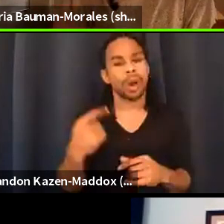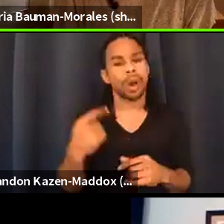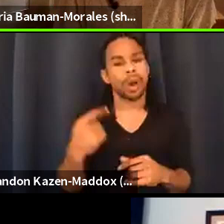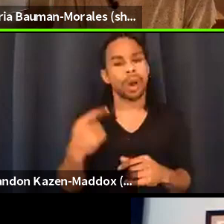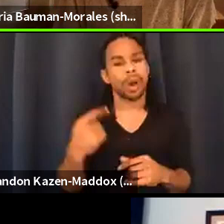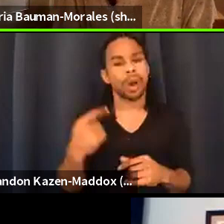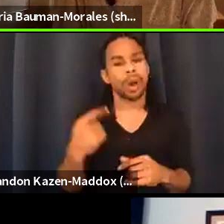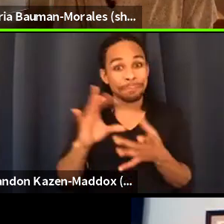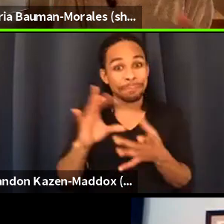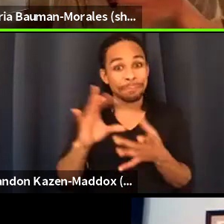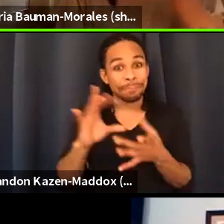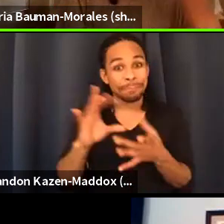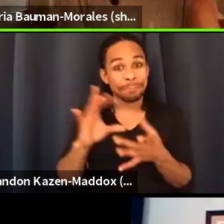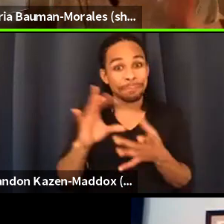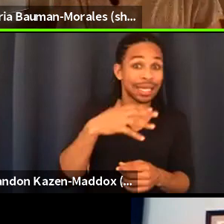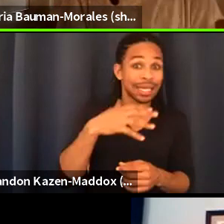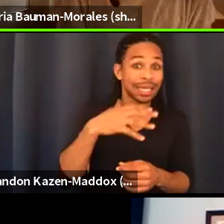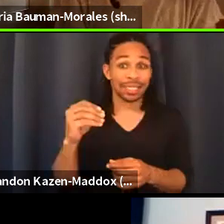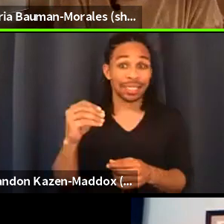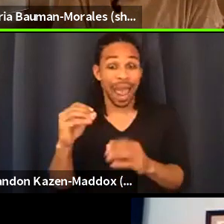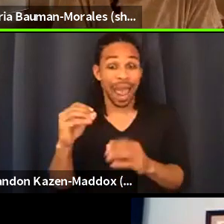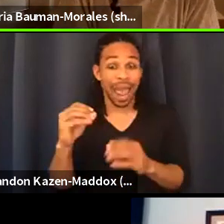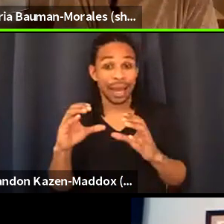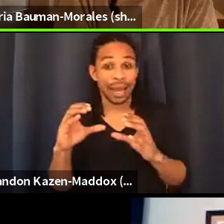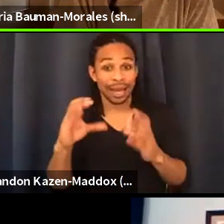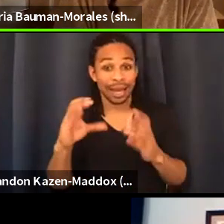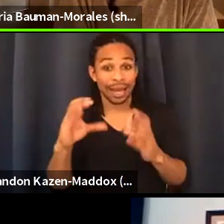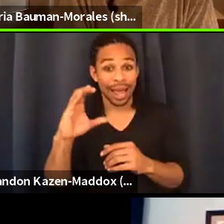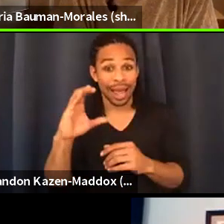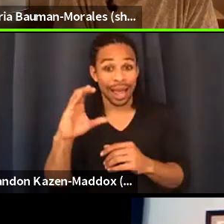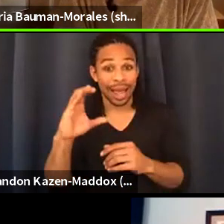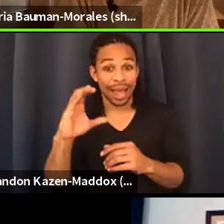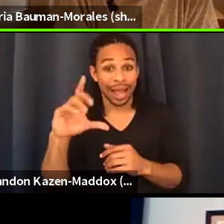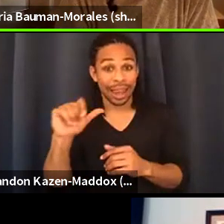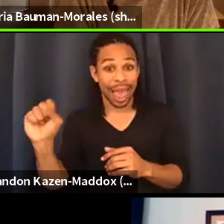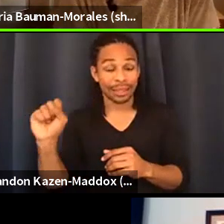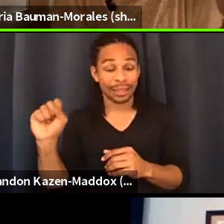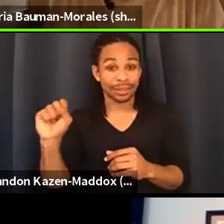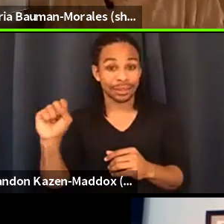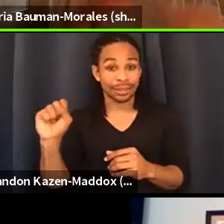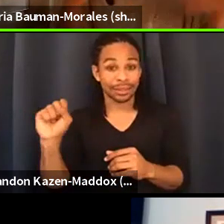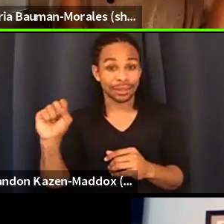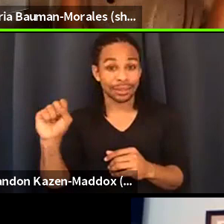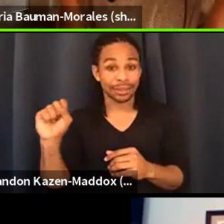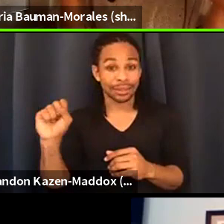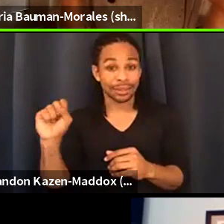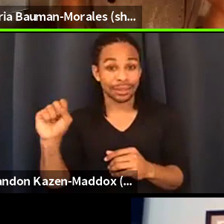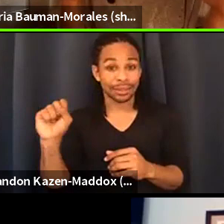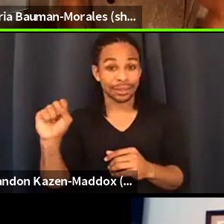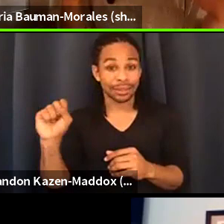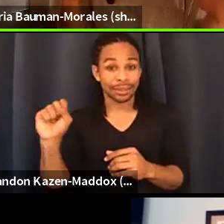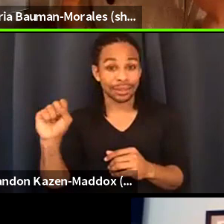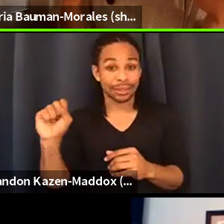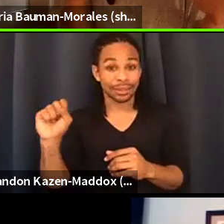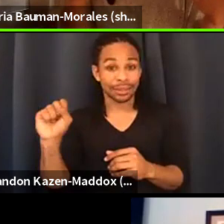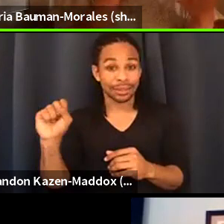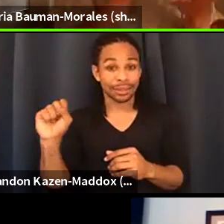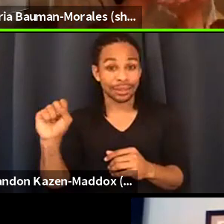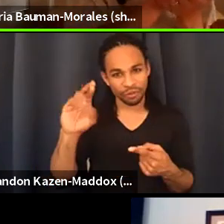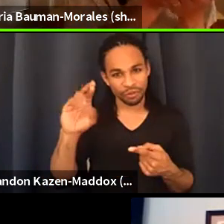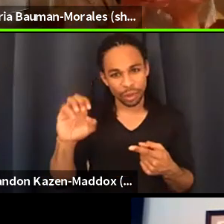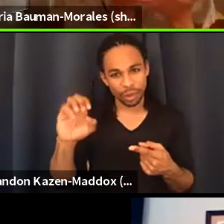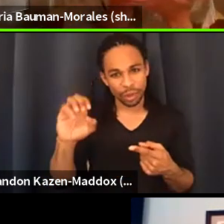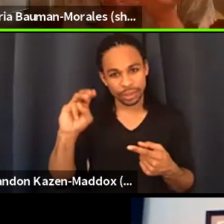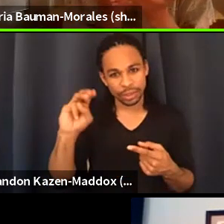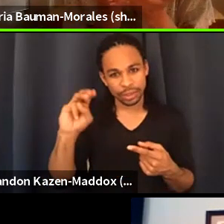majeure during this pandemic, but also in your years of experience in the field? Because Amy seems to be saying